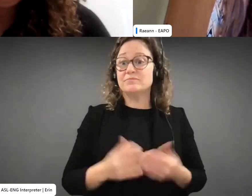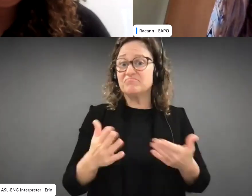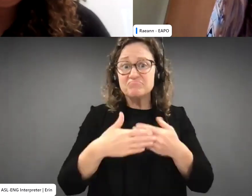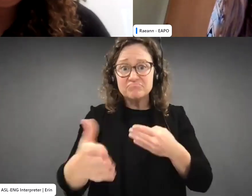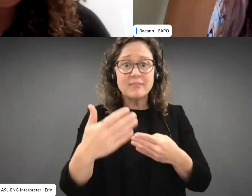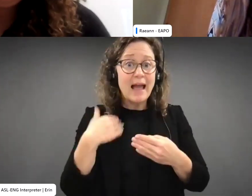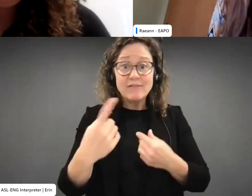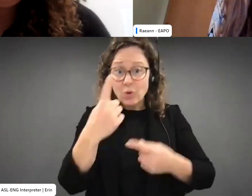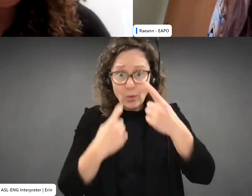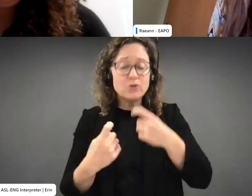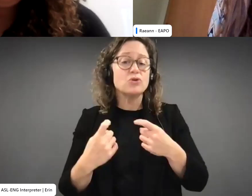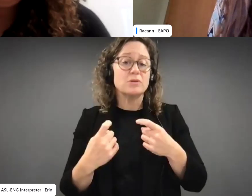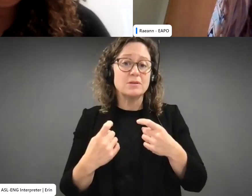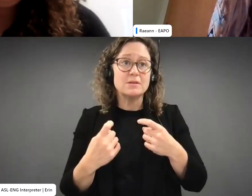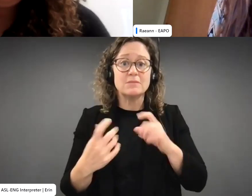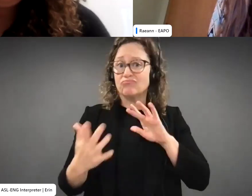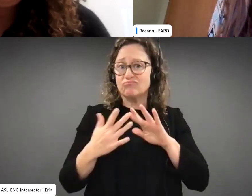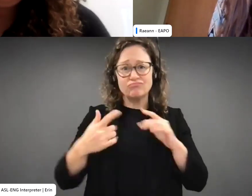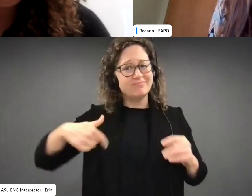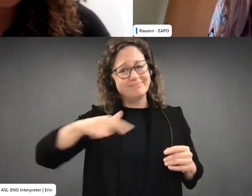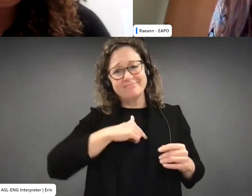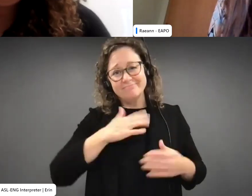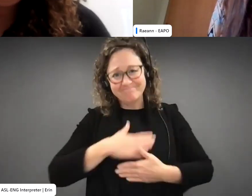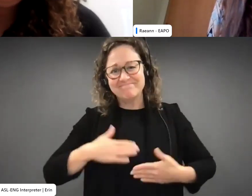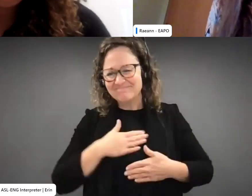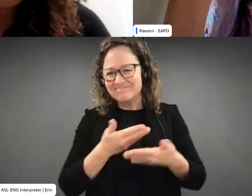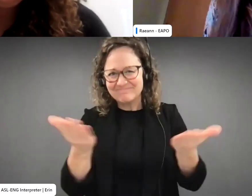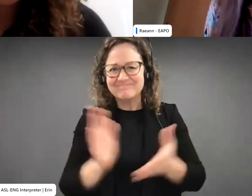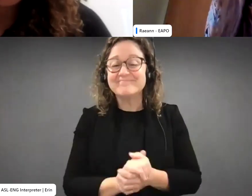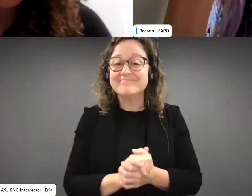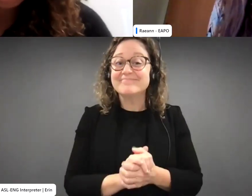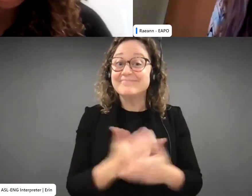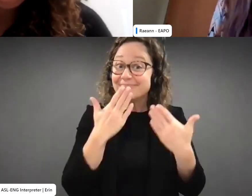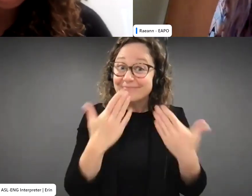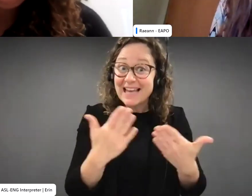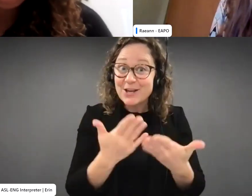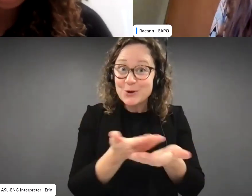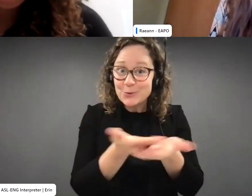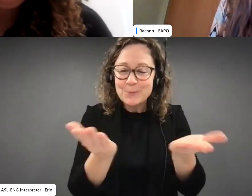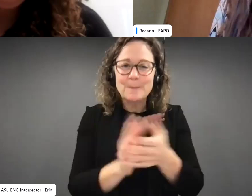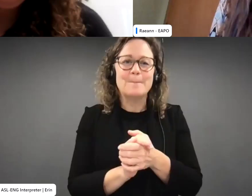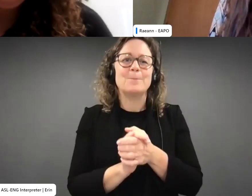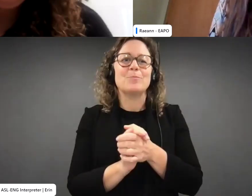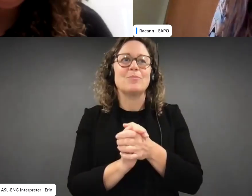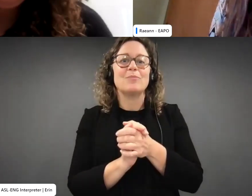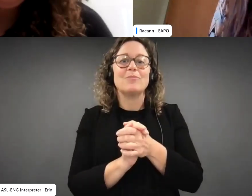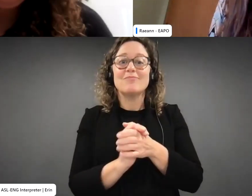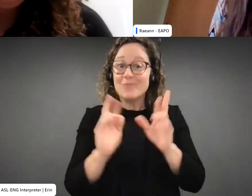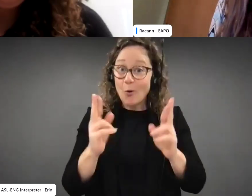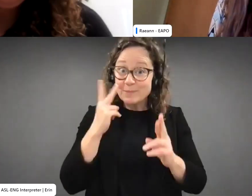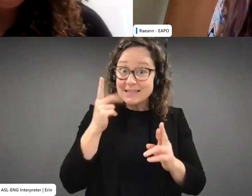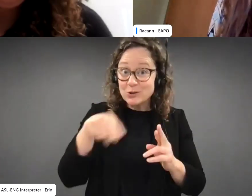reach out to our organization as well. So thank you very much, and I hope to see